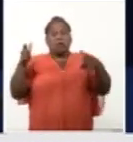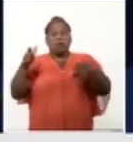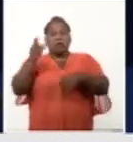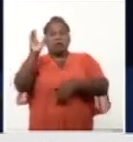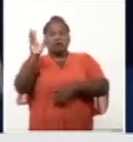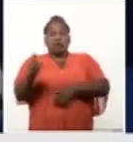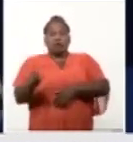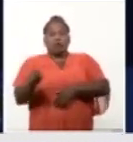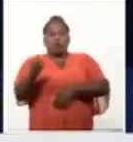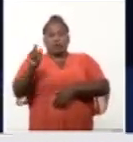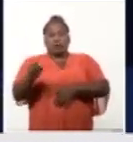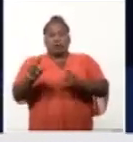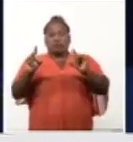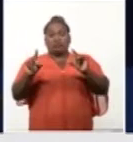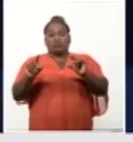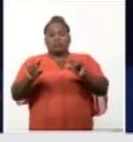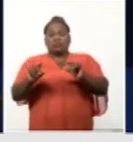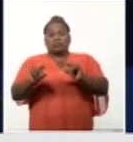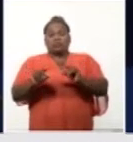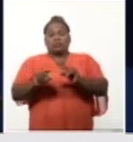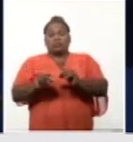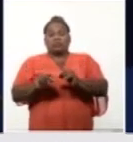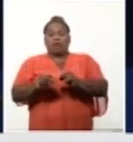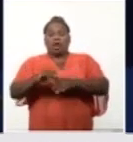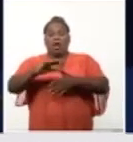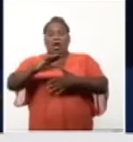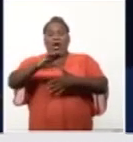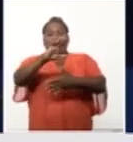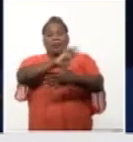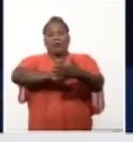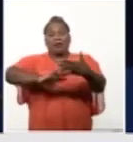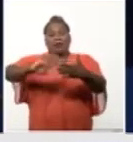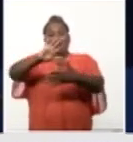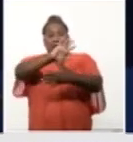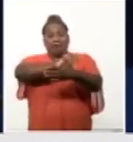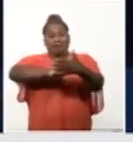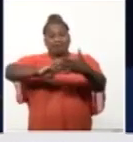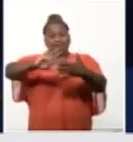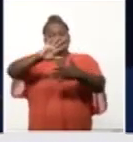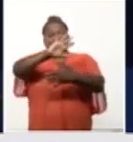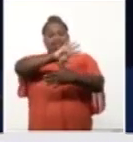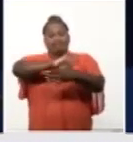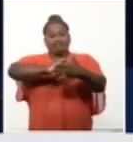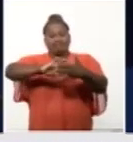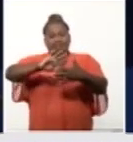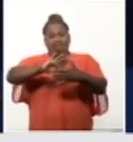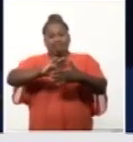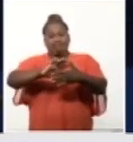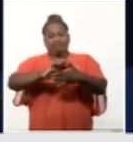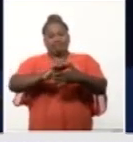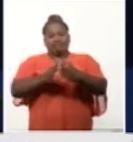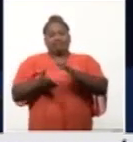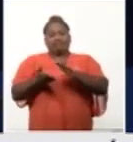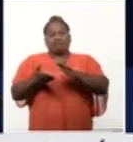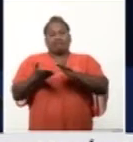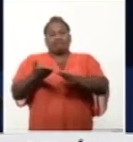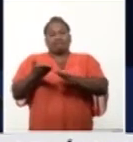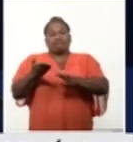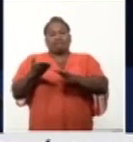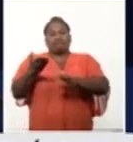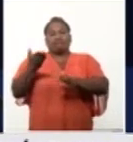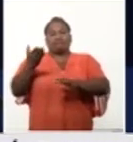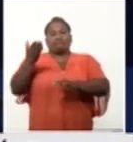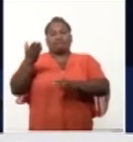cases, and however Europe was now diminishing all the cases. Instead,